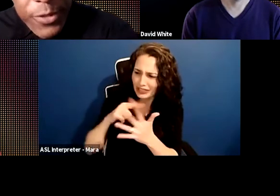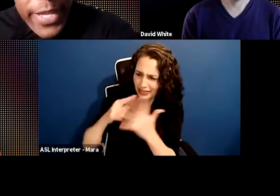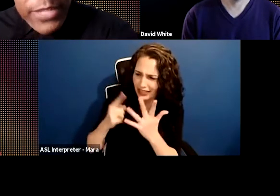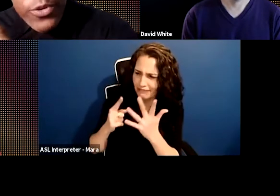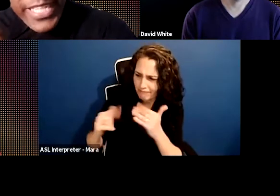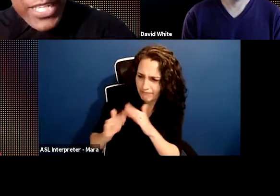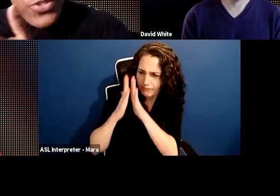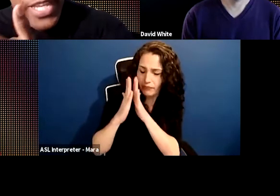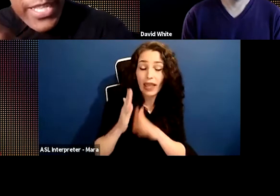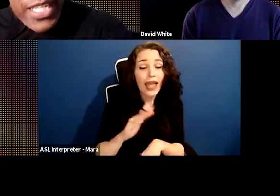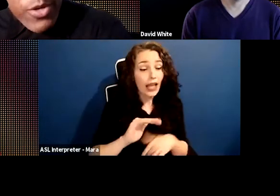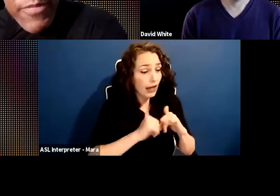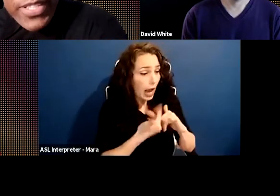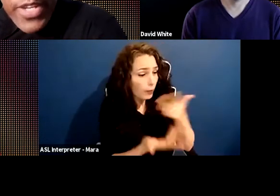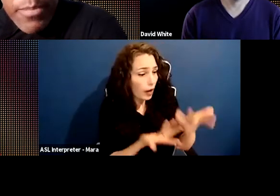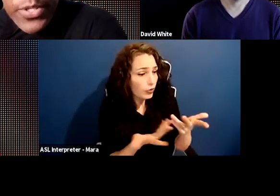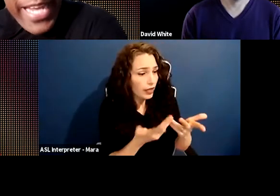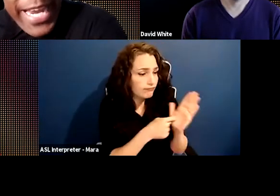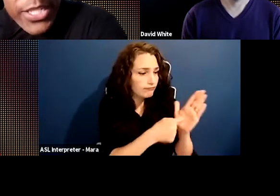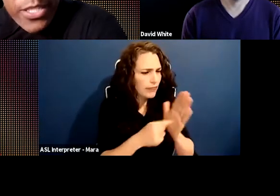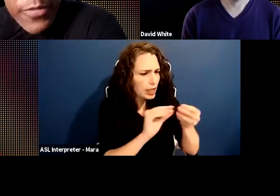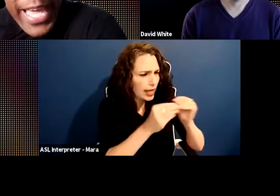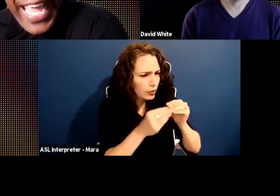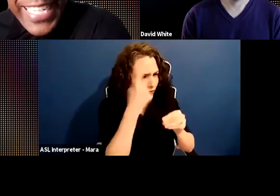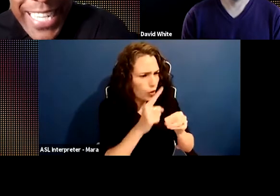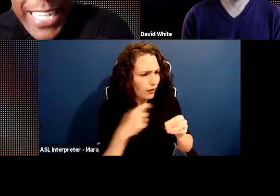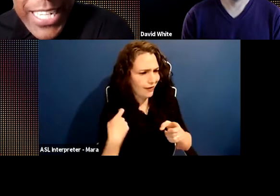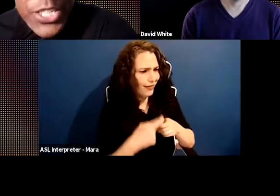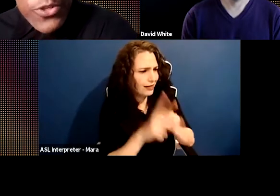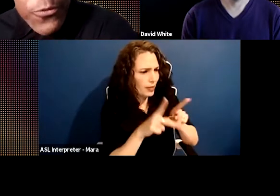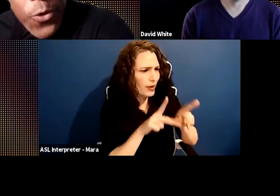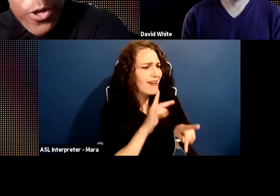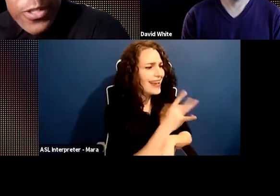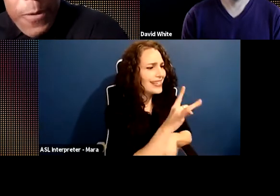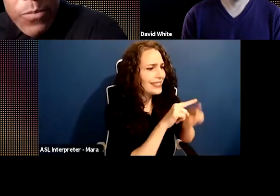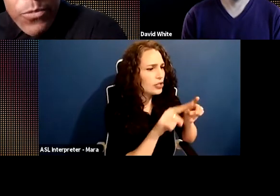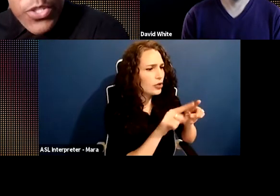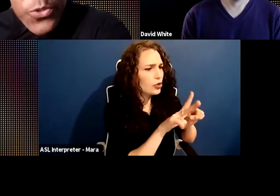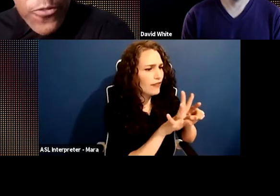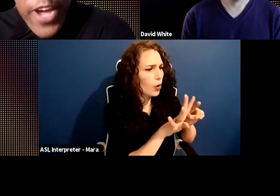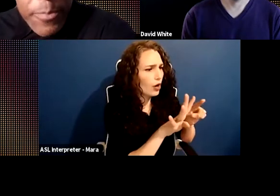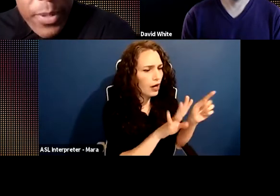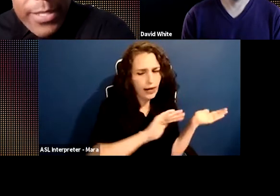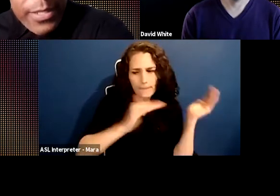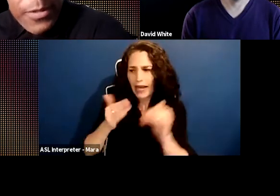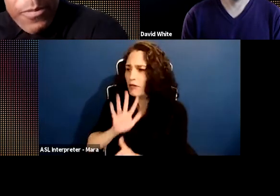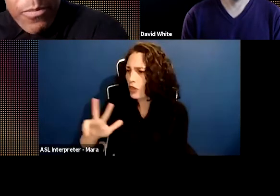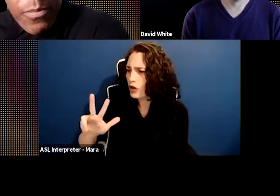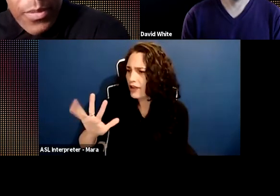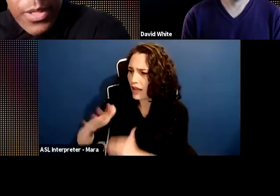representation reflect for Latinos in the demographics of numbers and ages of 18 to 34 versus 35